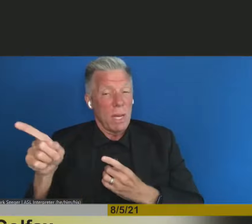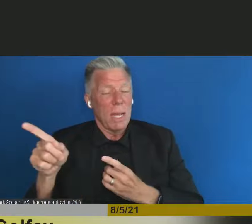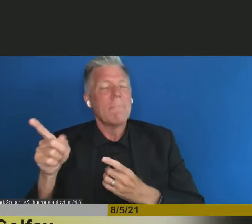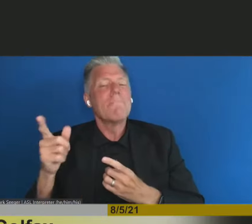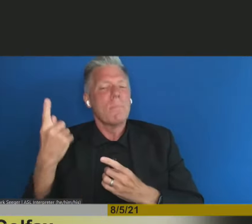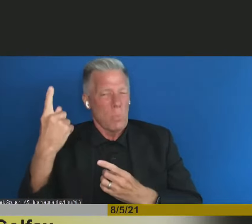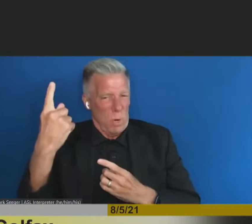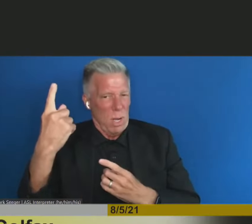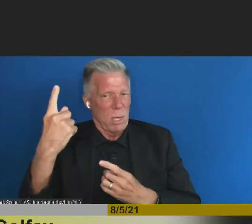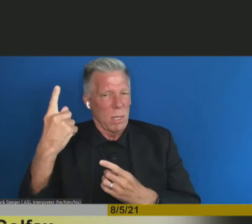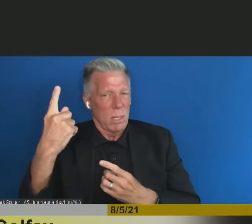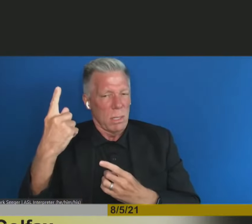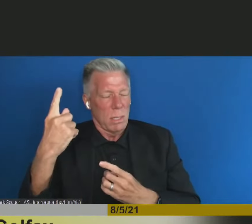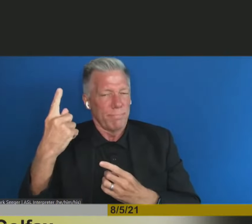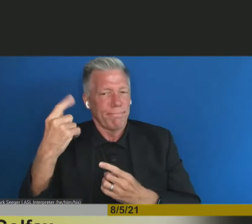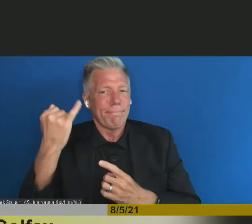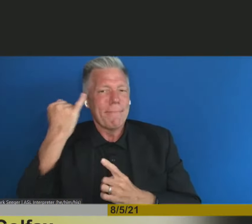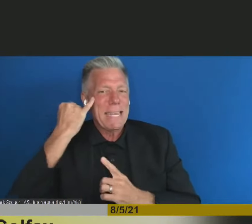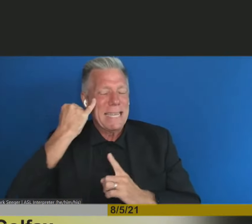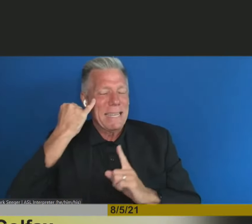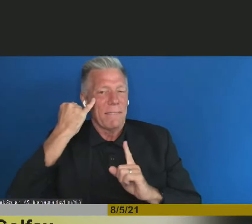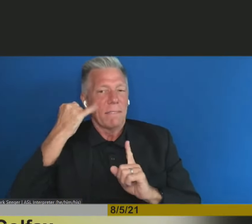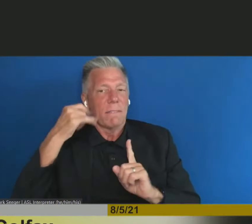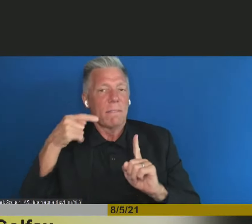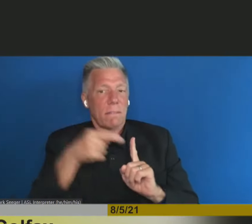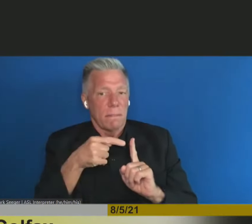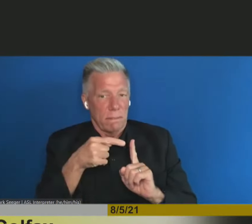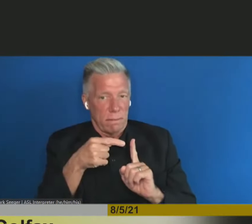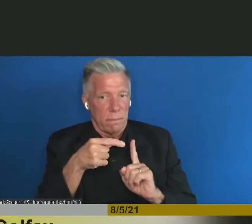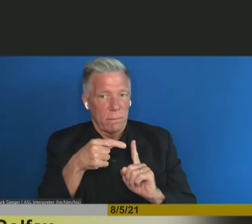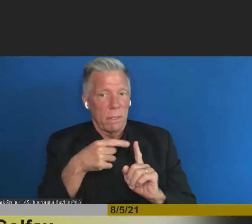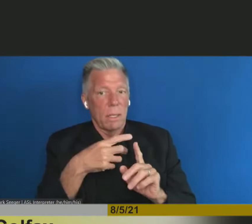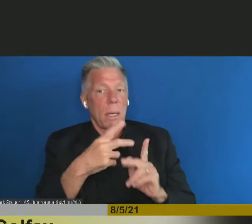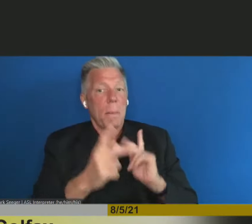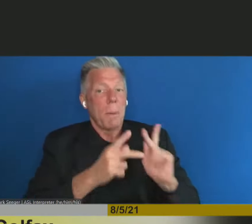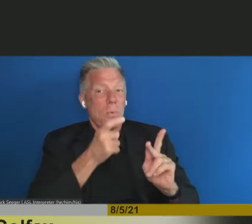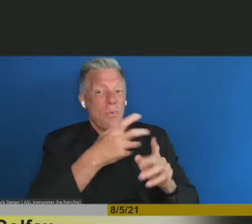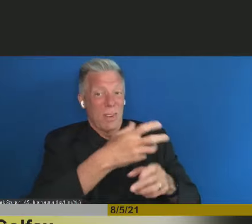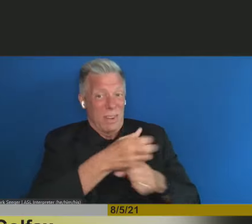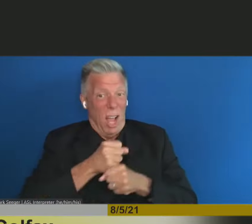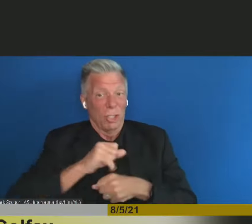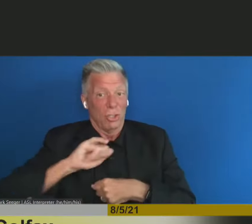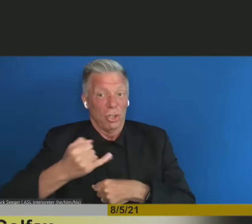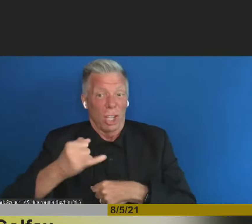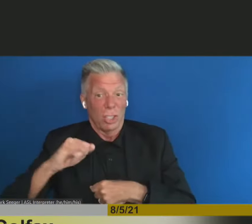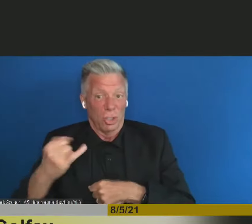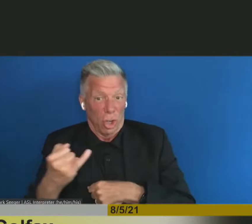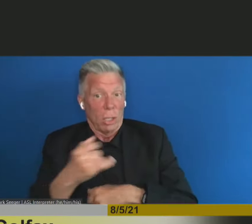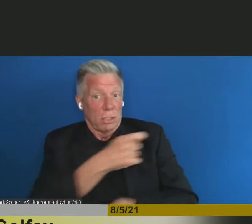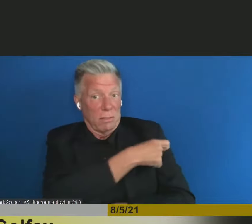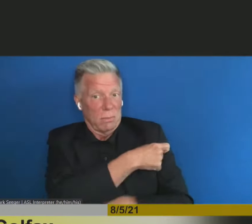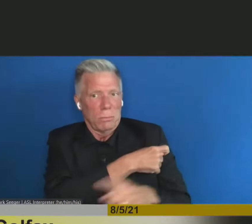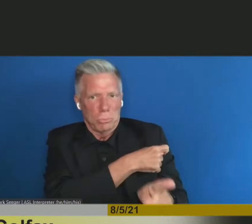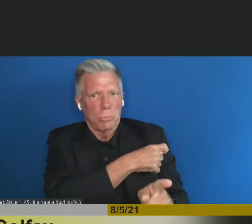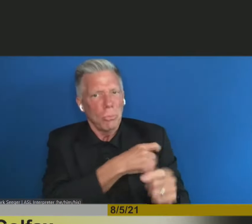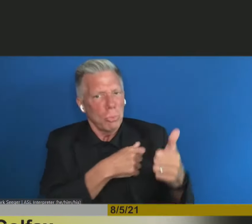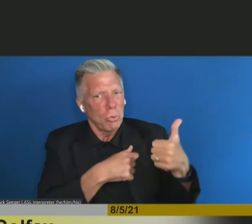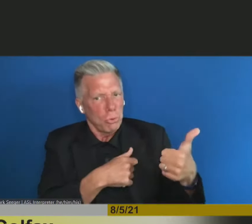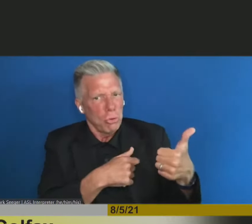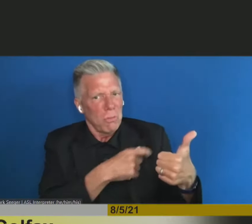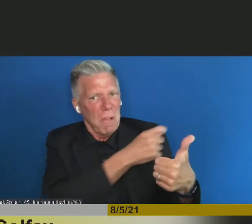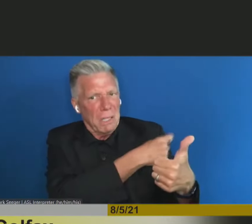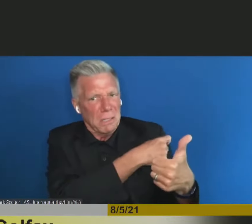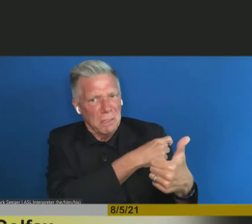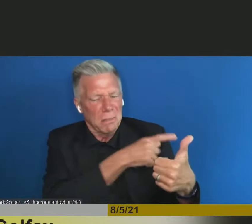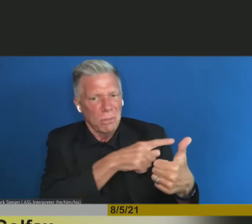giving if people who receive the Johnson & Johnson vaccine, which is a good vaccine,